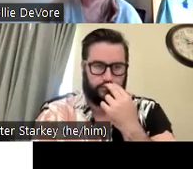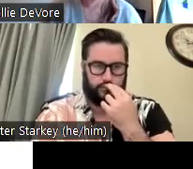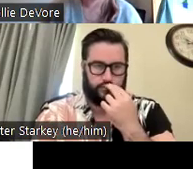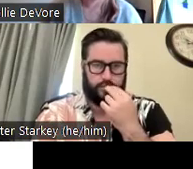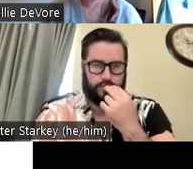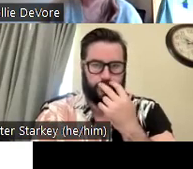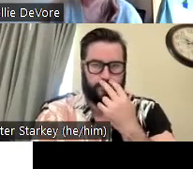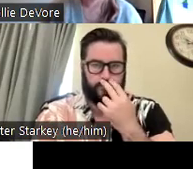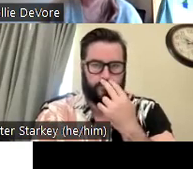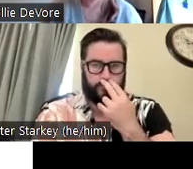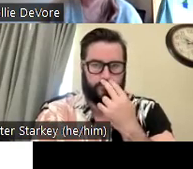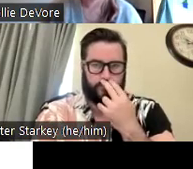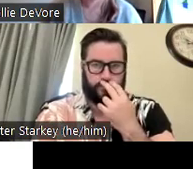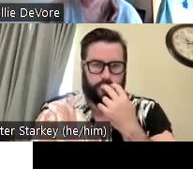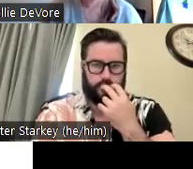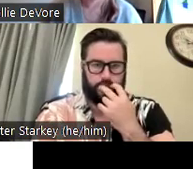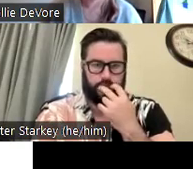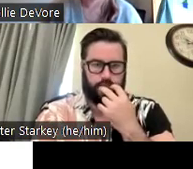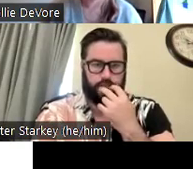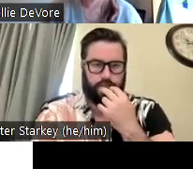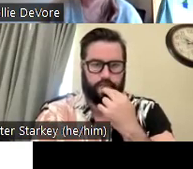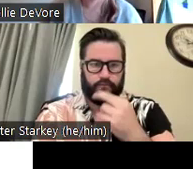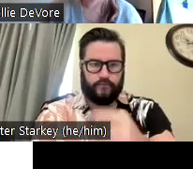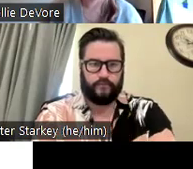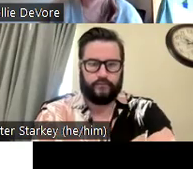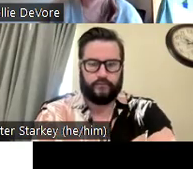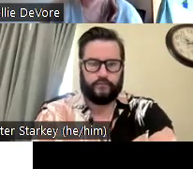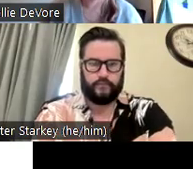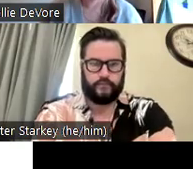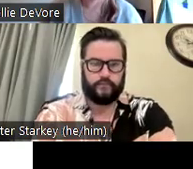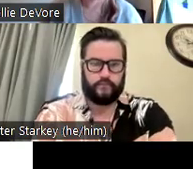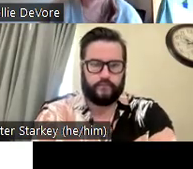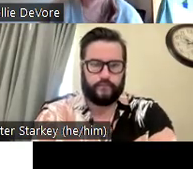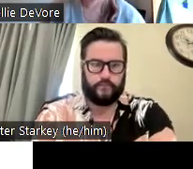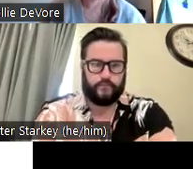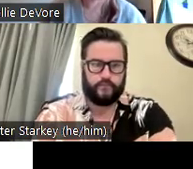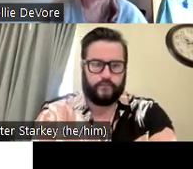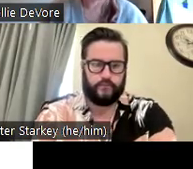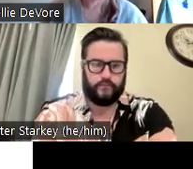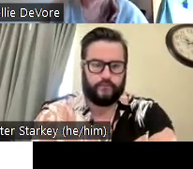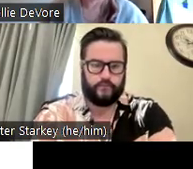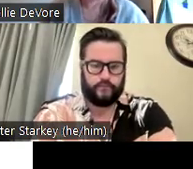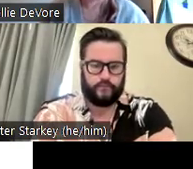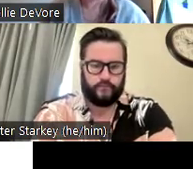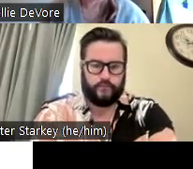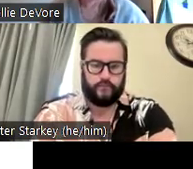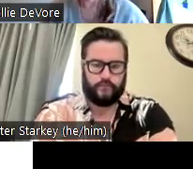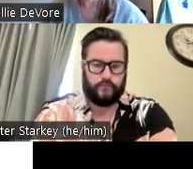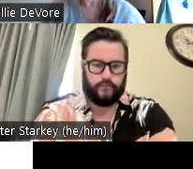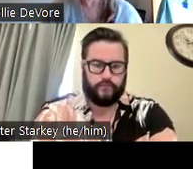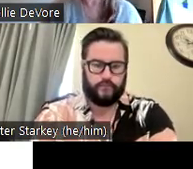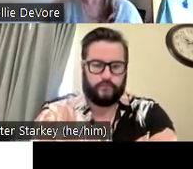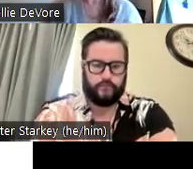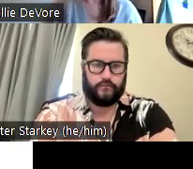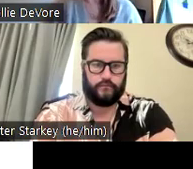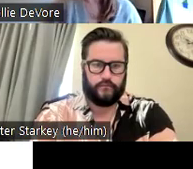know, not to say Sarah would do this, but perhaps she filters things or whatever it is, or she might have her biases. I